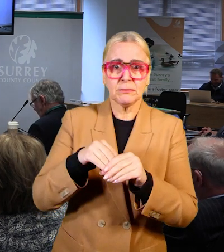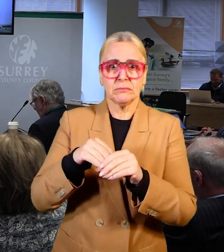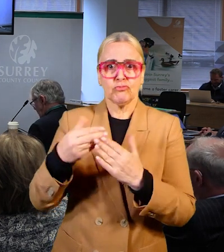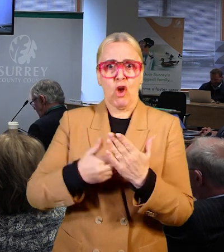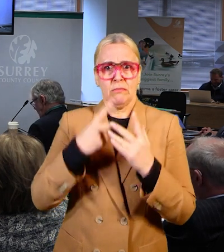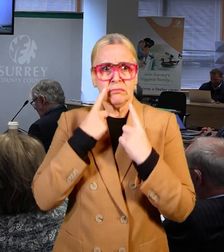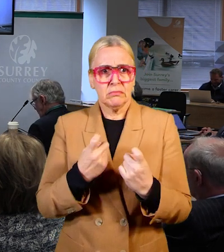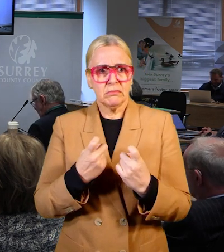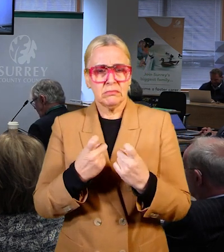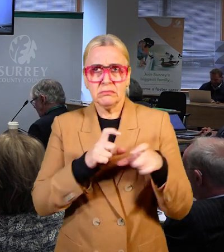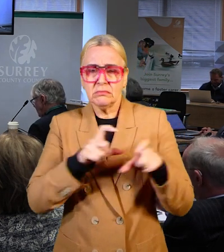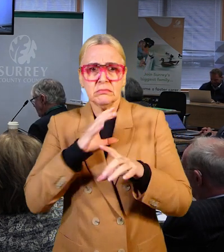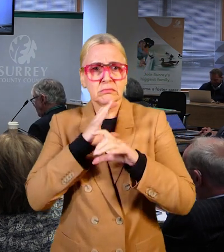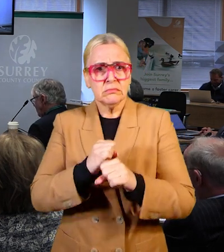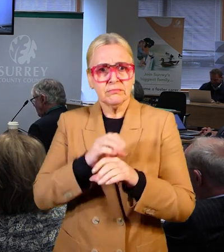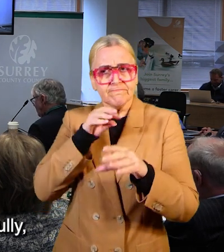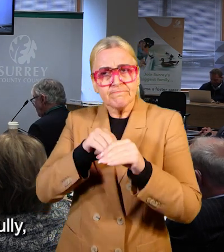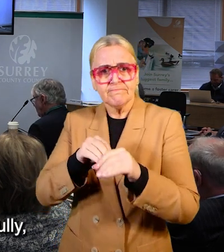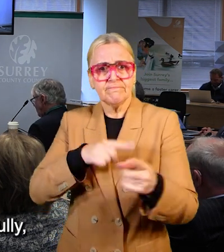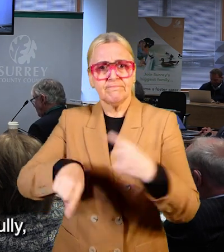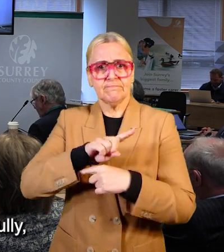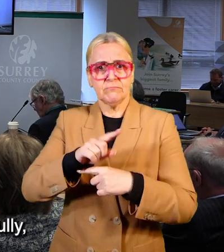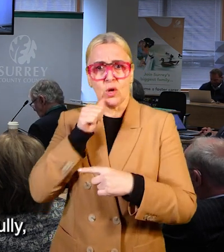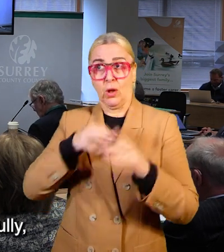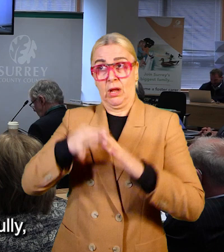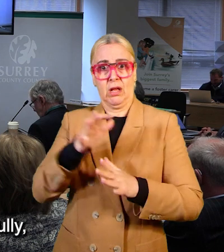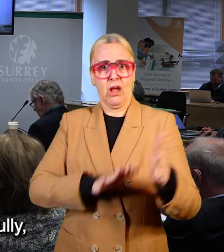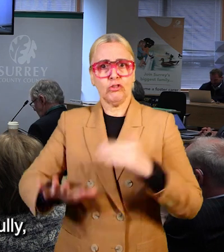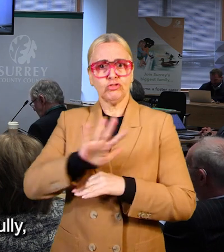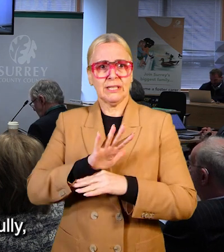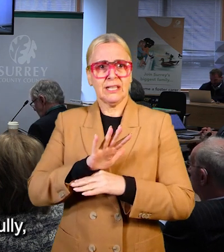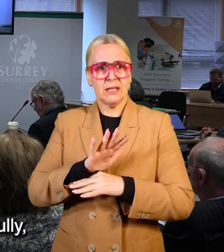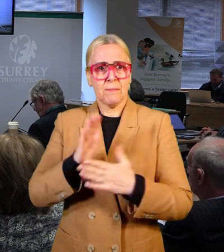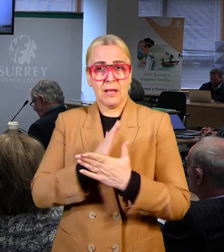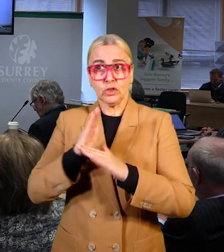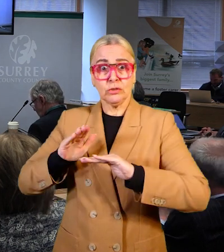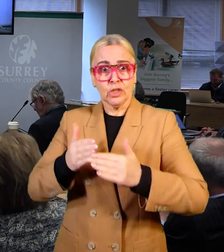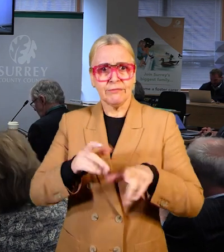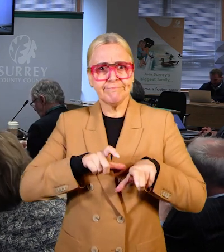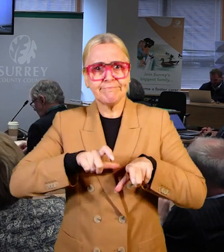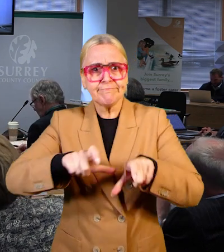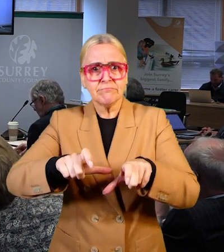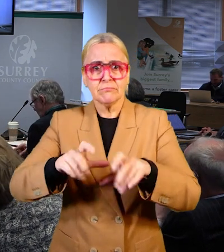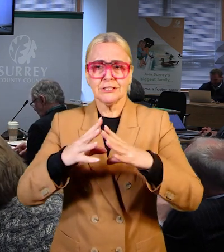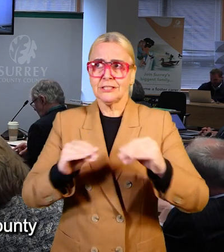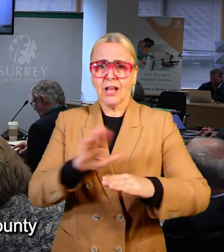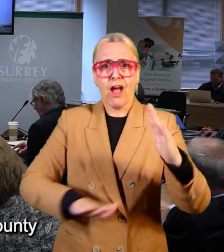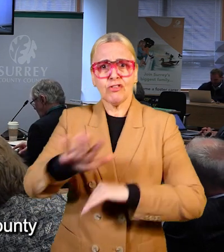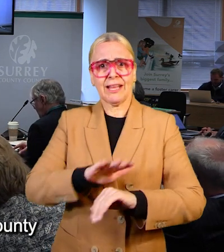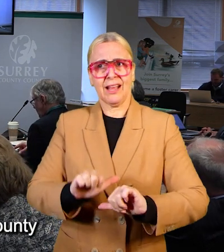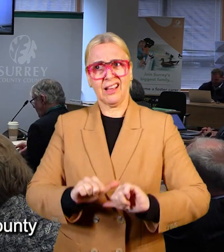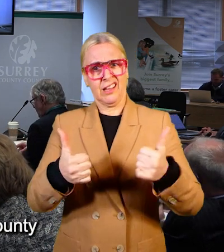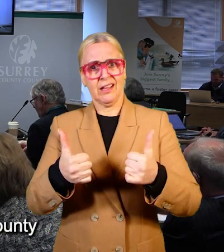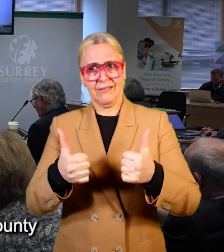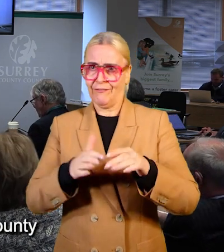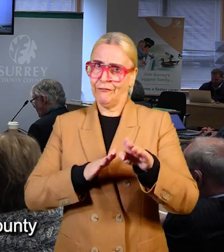too. While we have reviewed our capital investment programme carefully, we remain committed to investing in the things